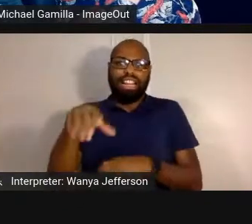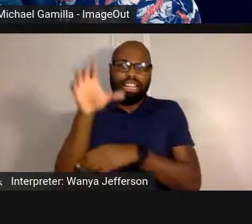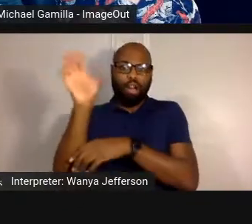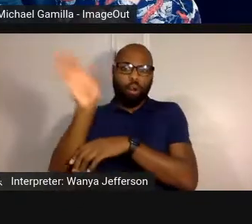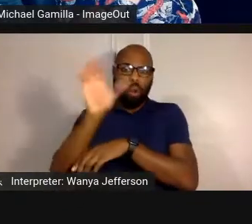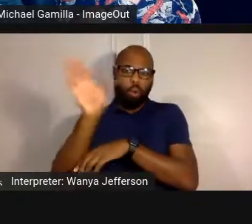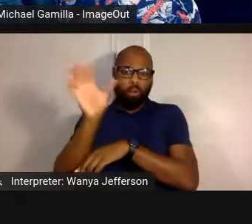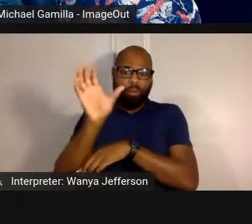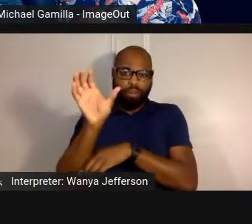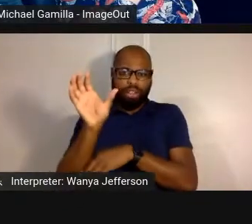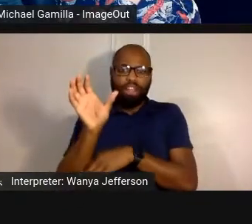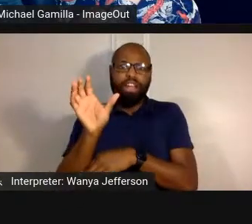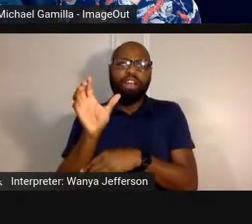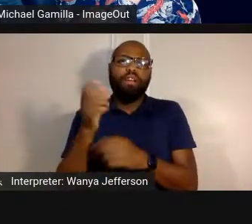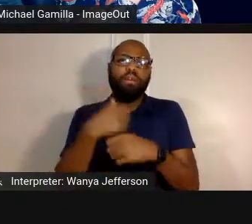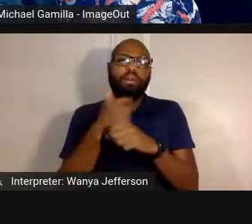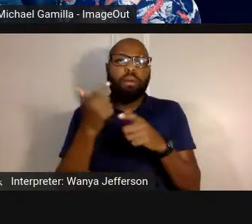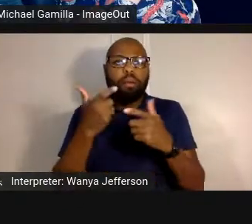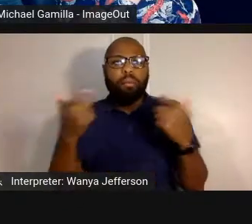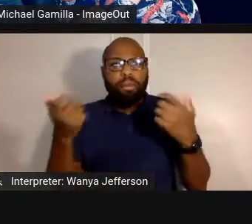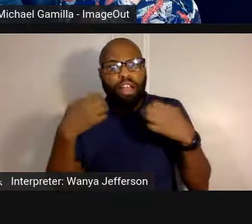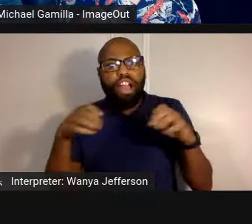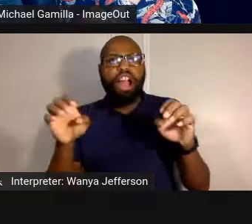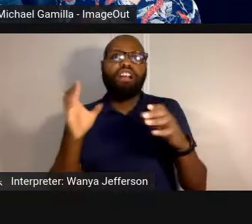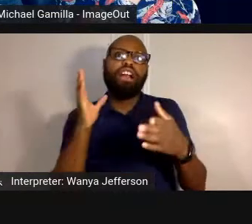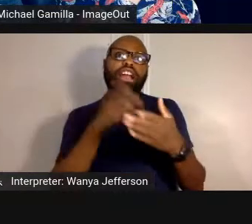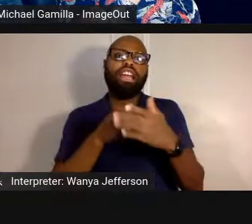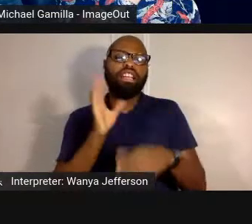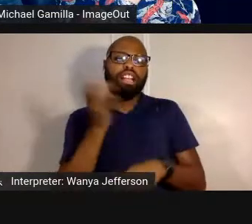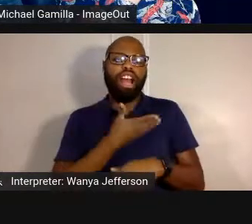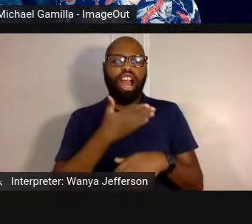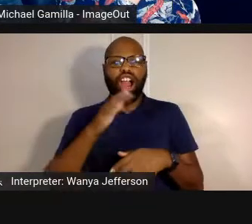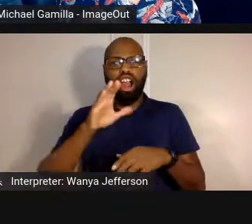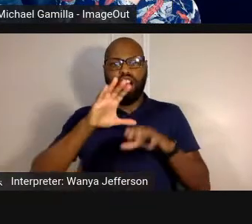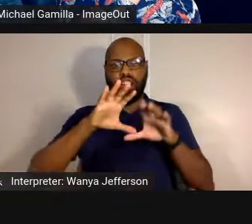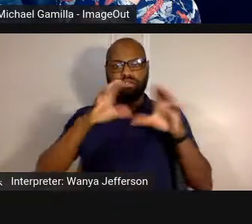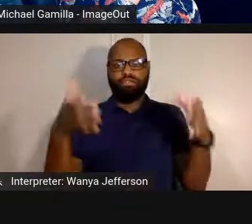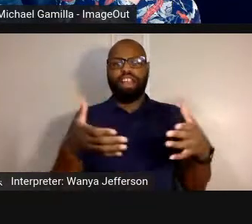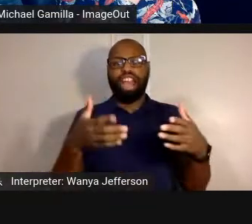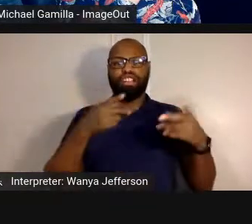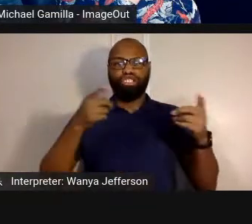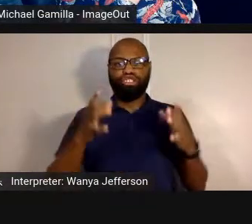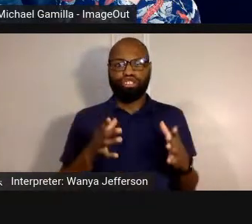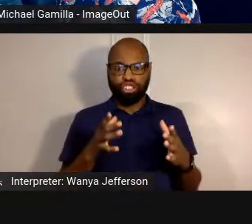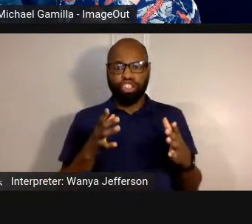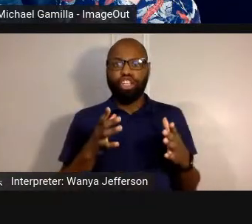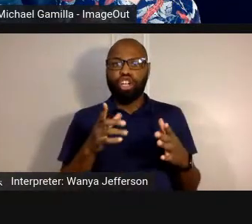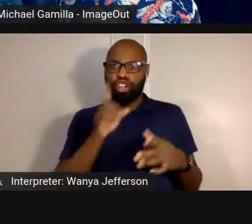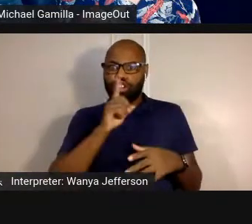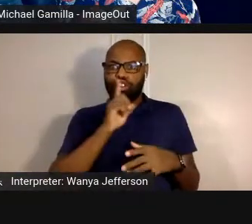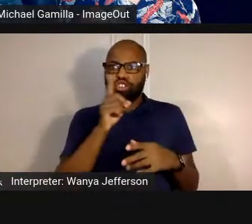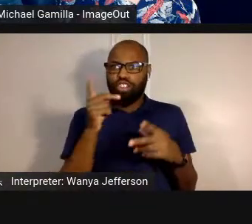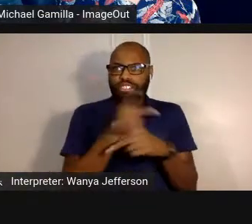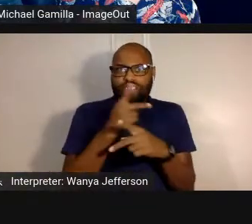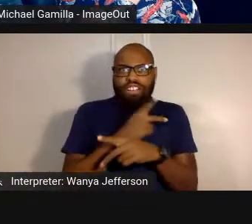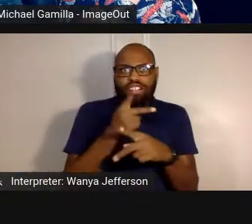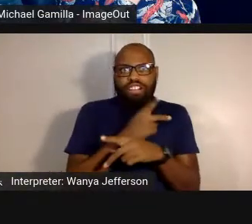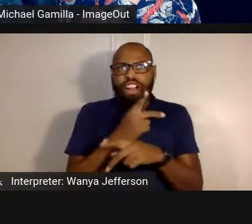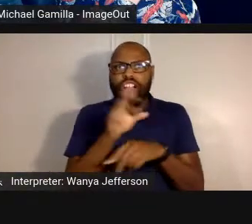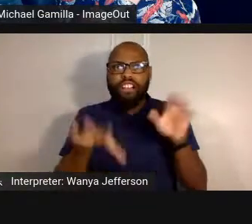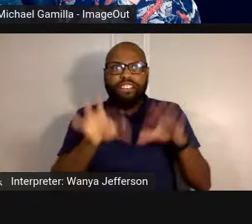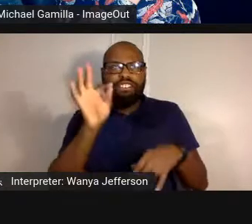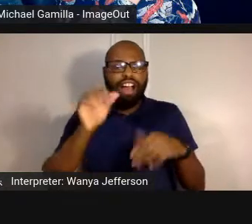had to make a big effort again. Our casting director, Consuelo Gacha, really worked to find actors that, you